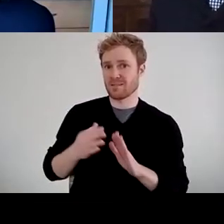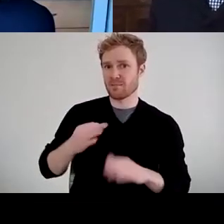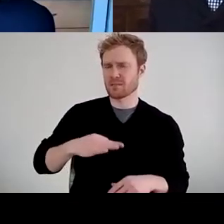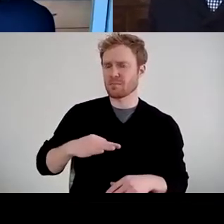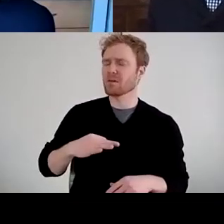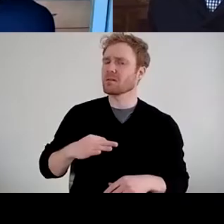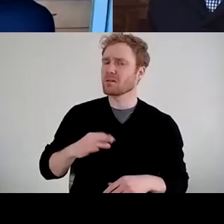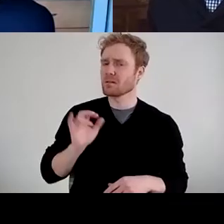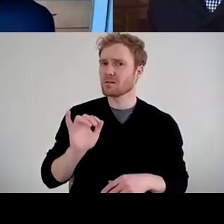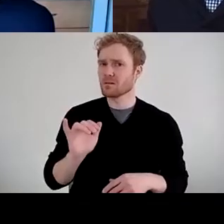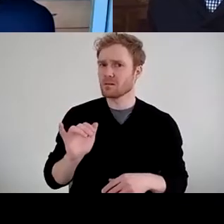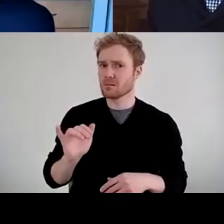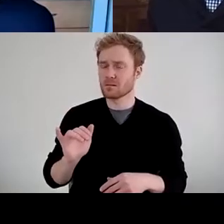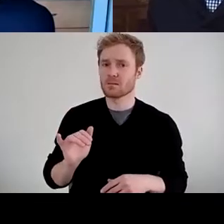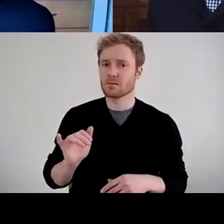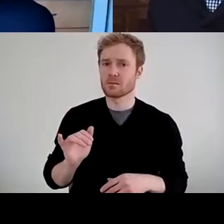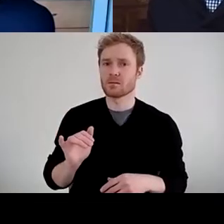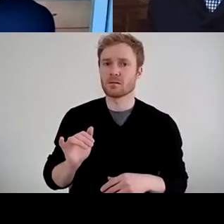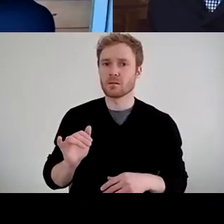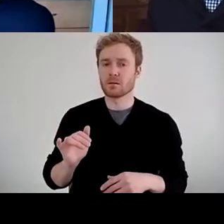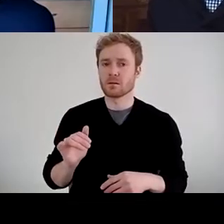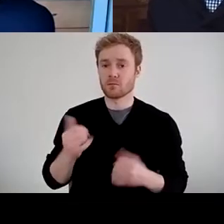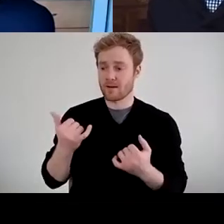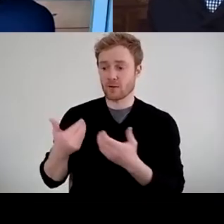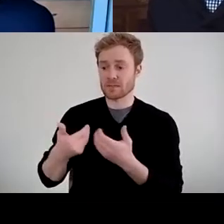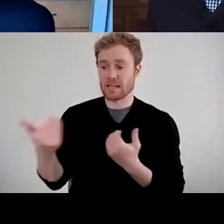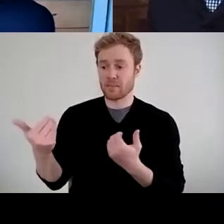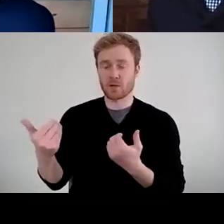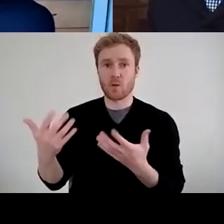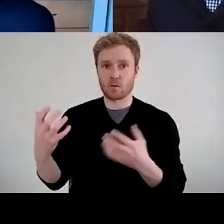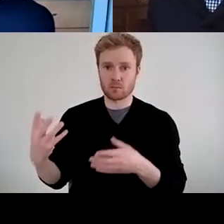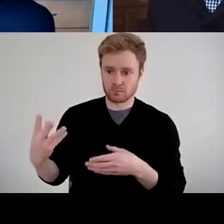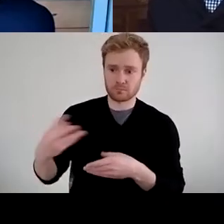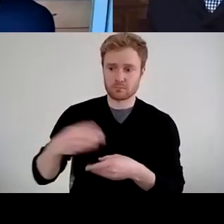had, this is unrelated to the bill. And I